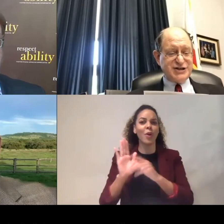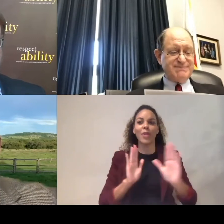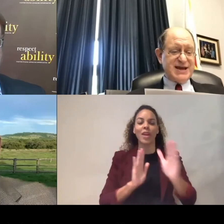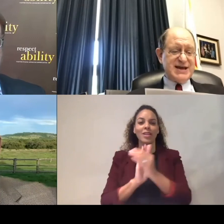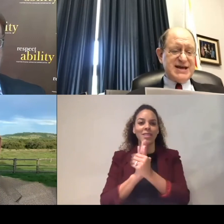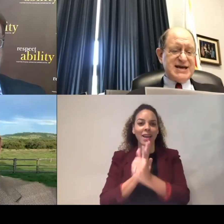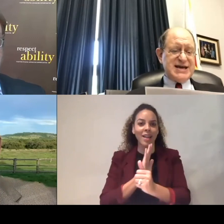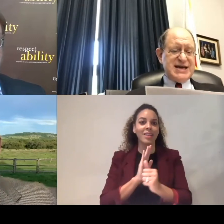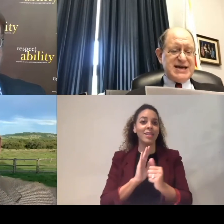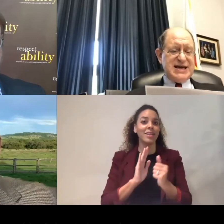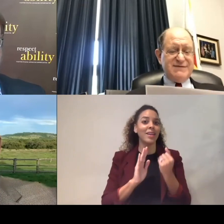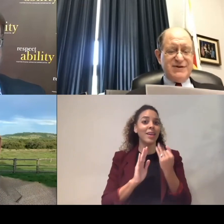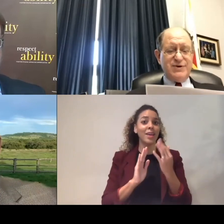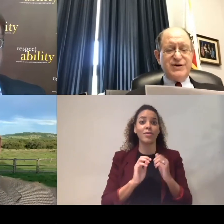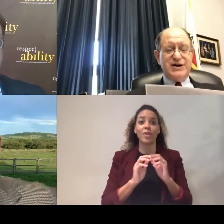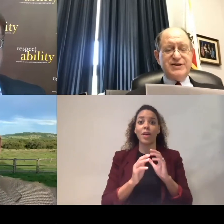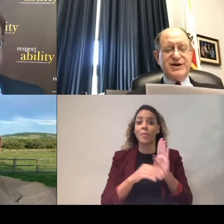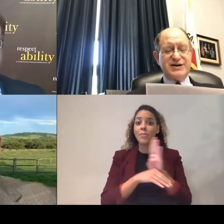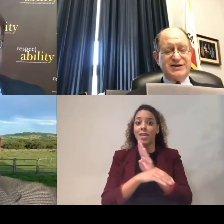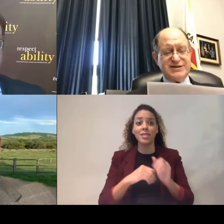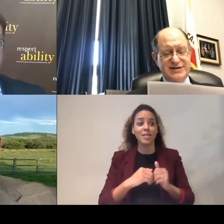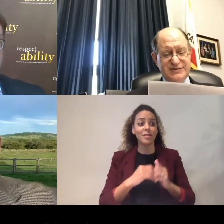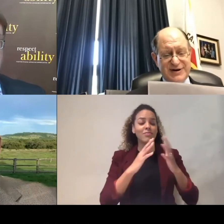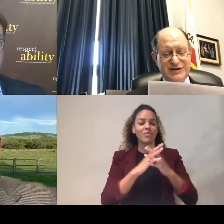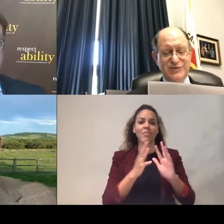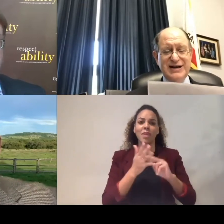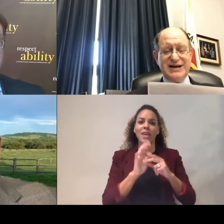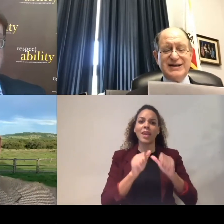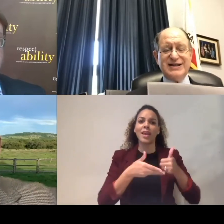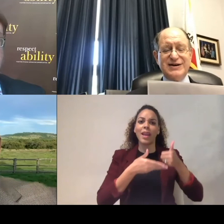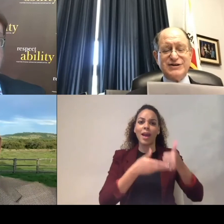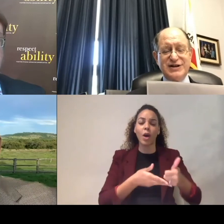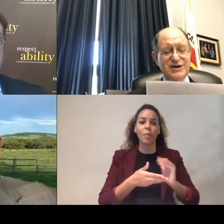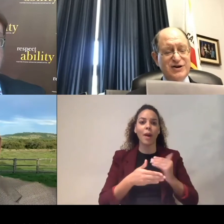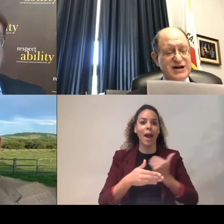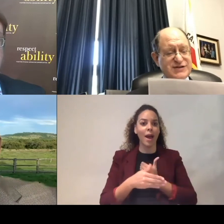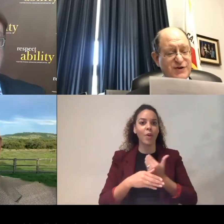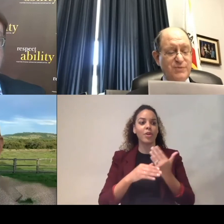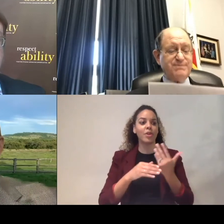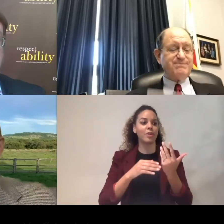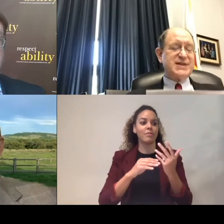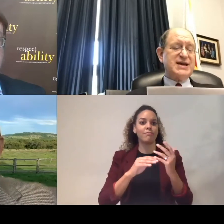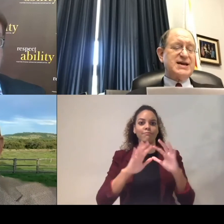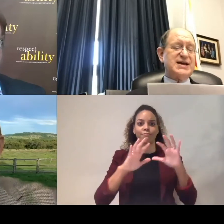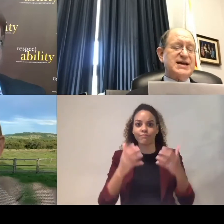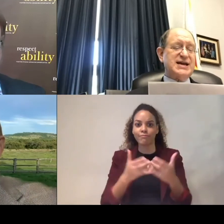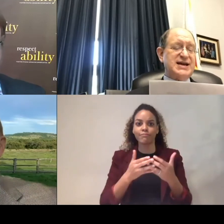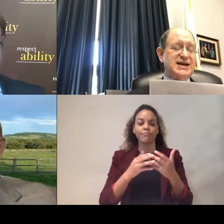nation. Even with all the darkness in 2020, there's clear cause for hope.